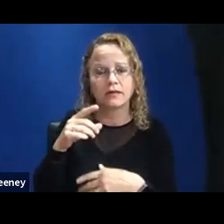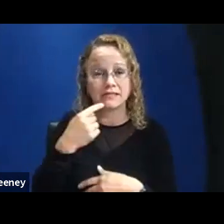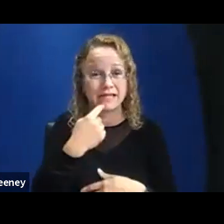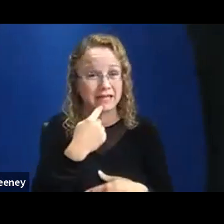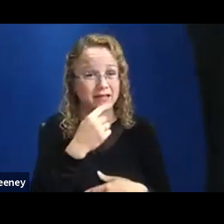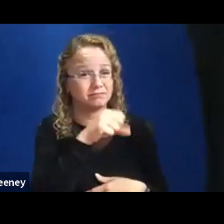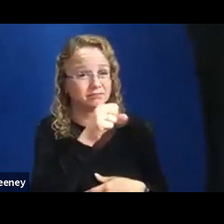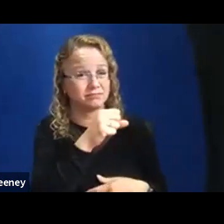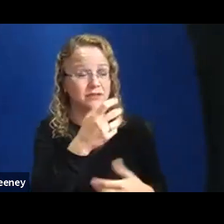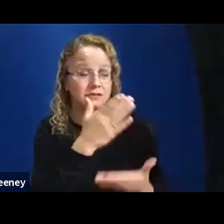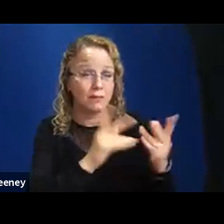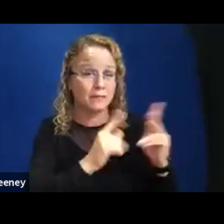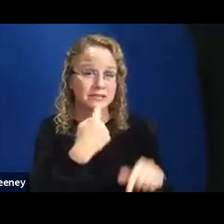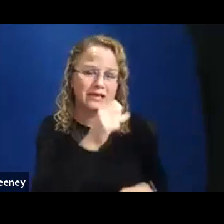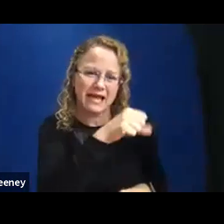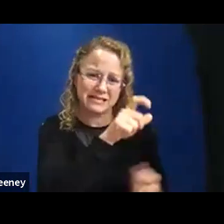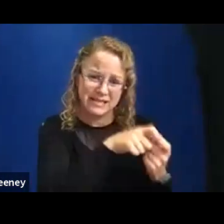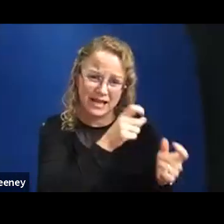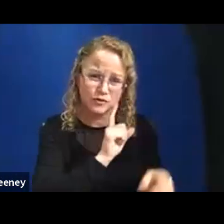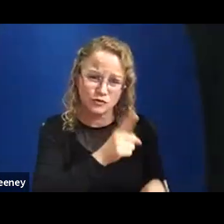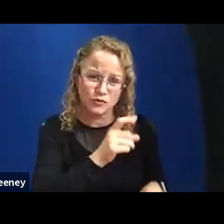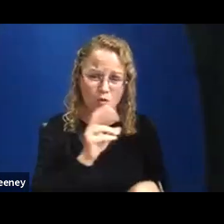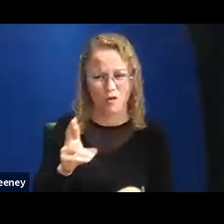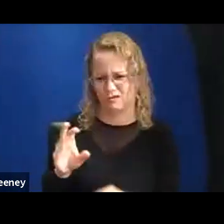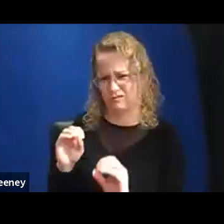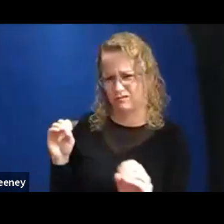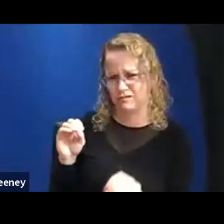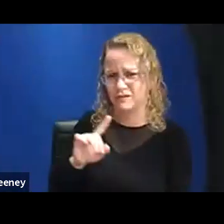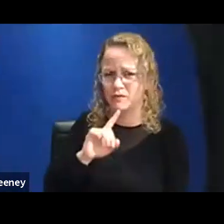or there's a grain of truth there, or there is no truth to that whatsoever.